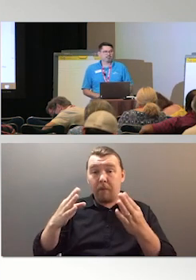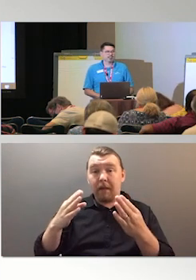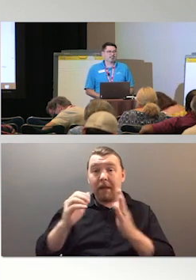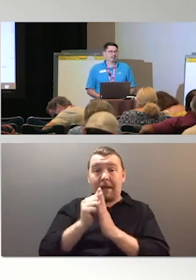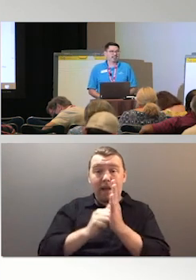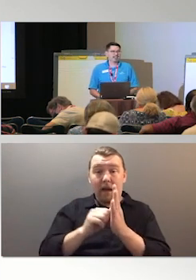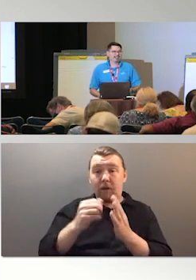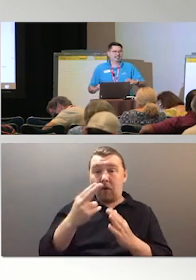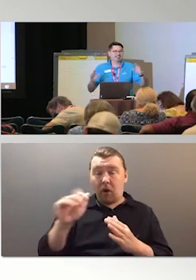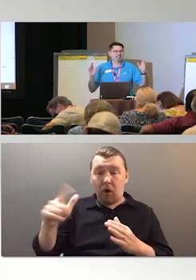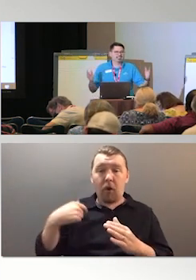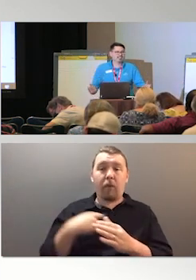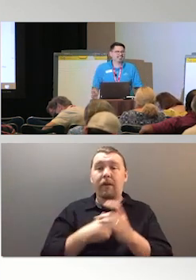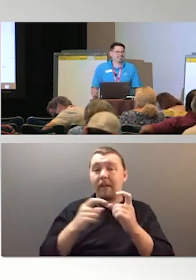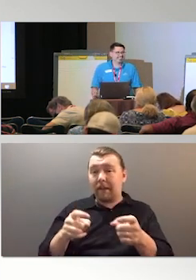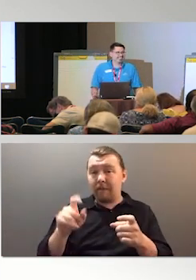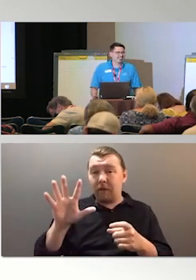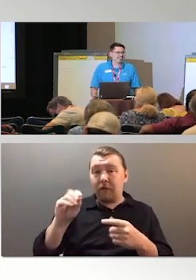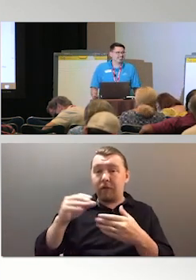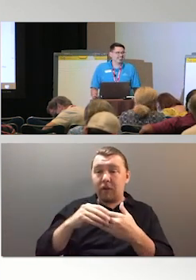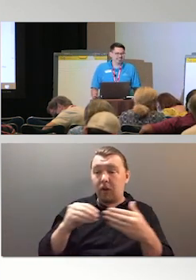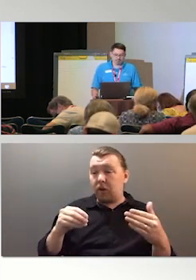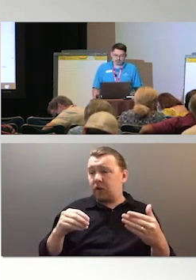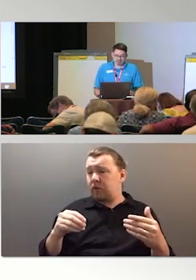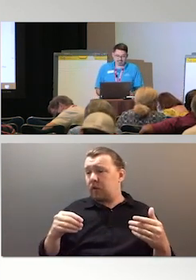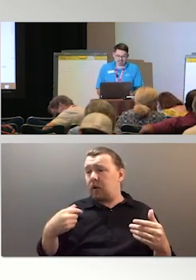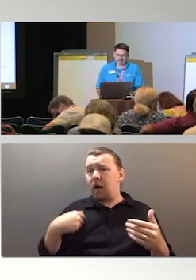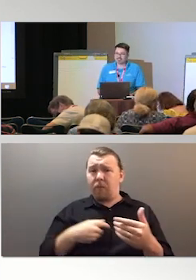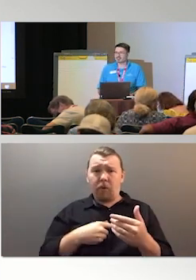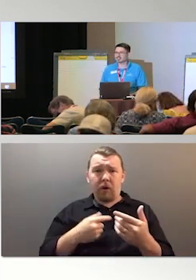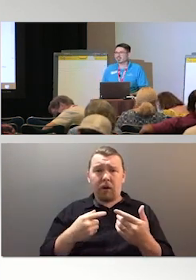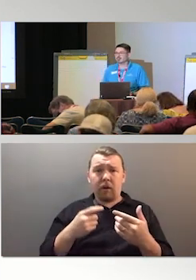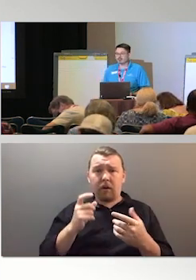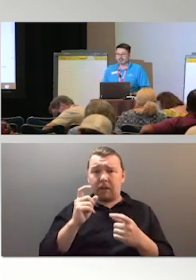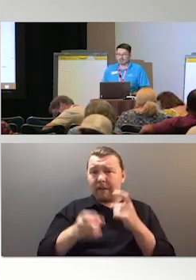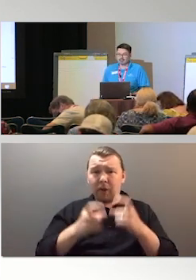Facebook for iPads. Steph, did I get it all? We're good. I got the